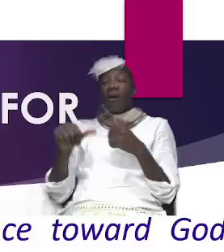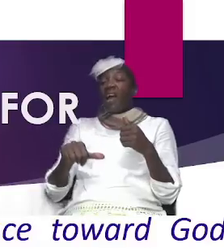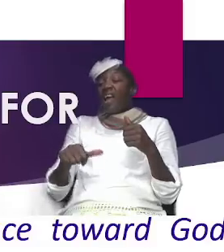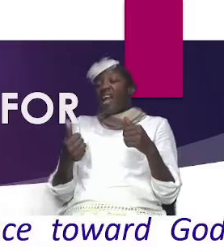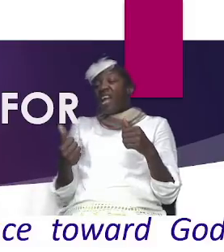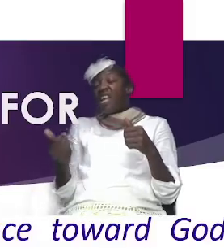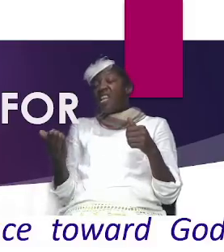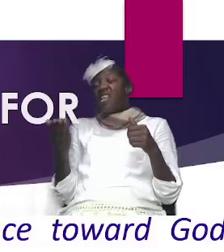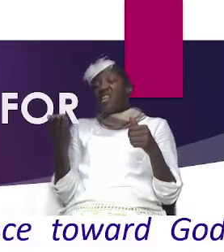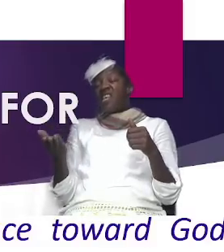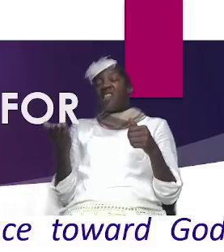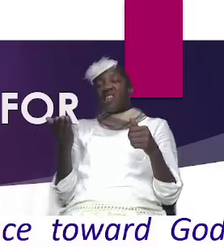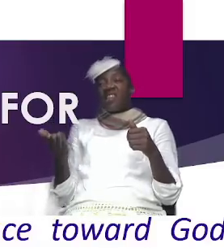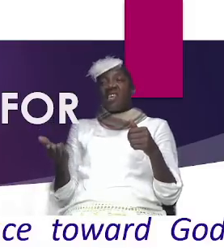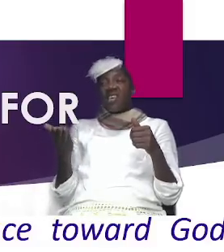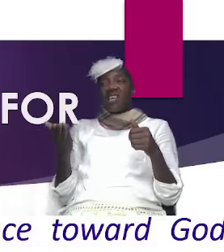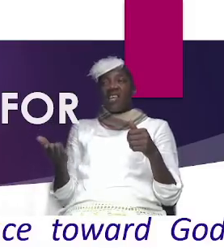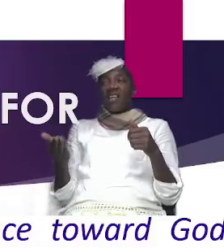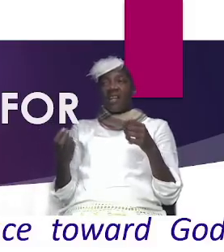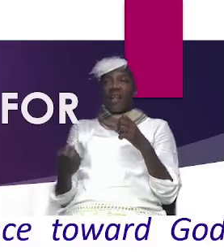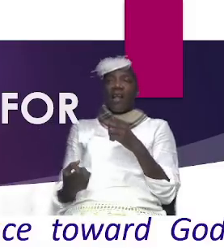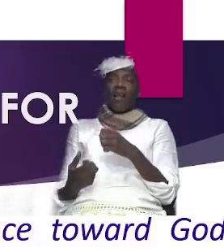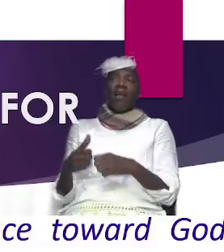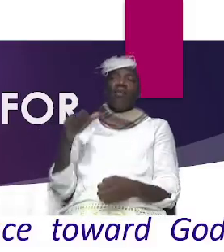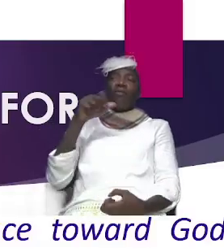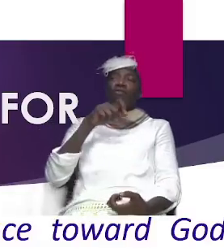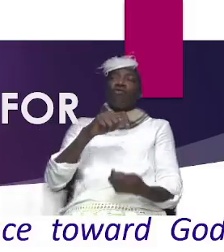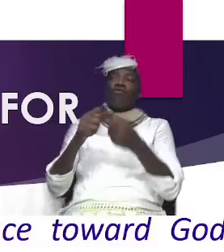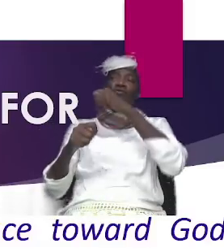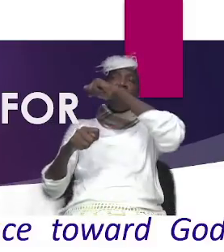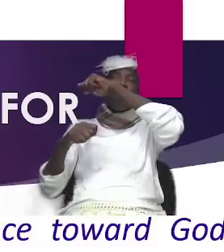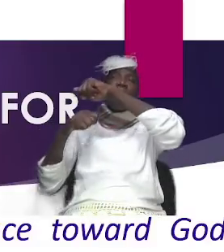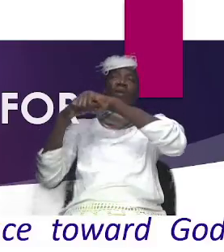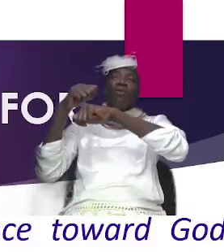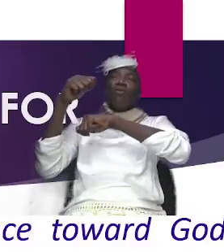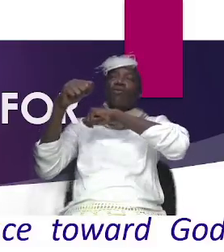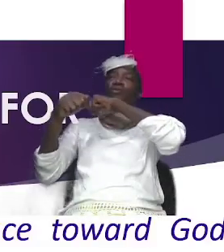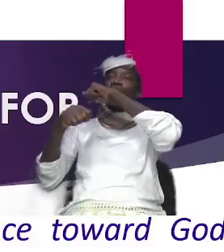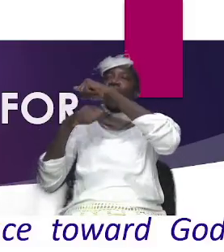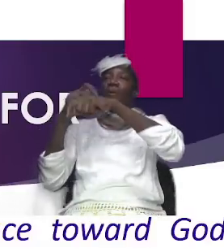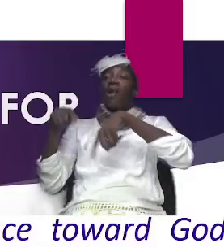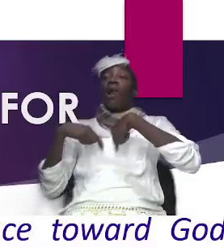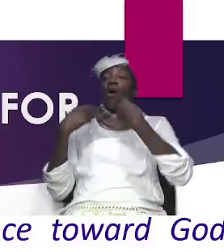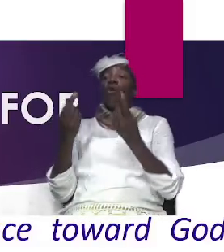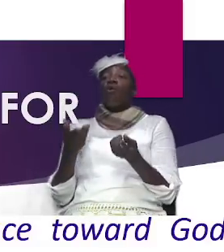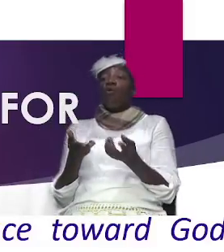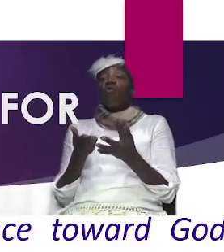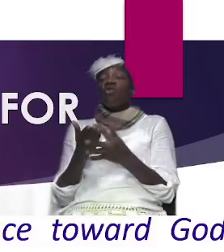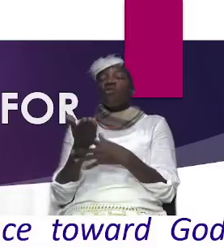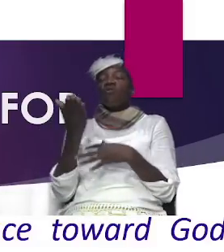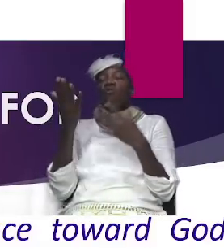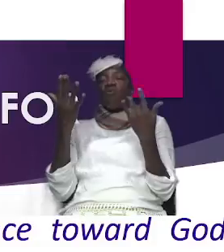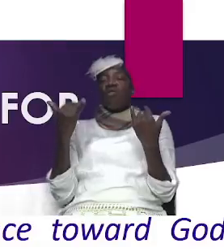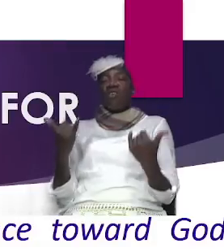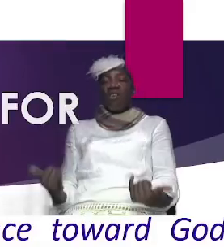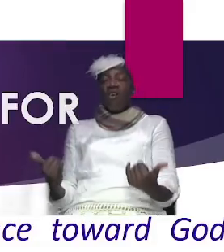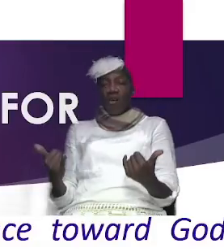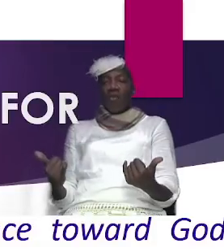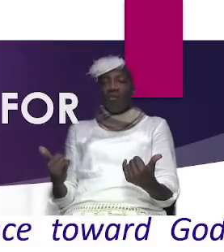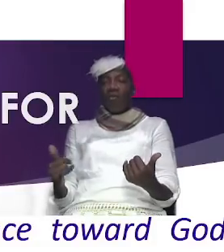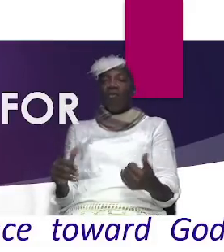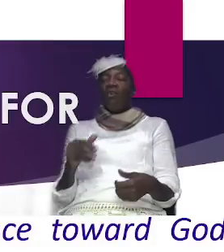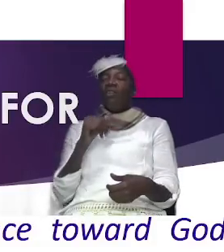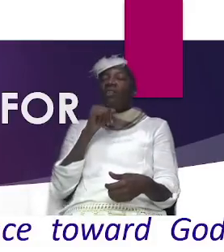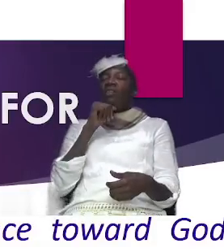anything, any trouble that we are going through now as a child of God, that if we were not